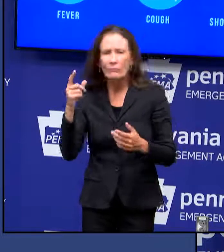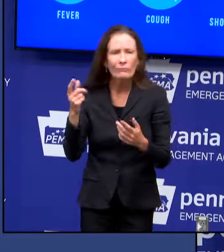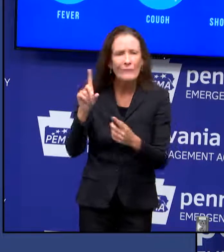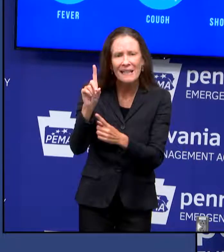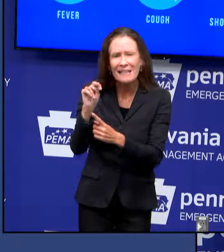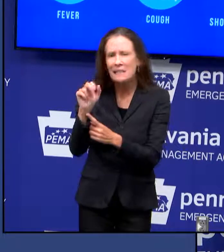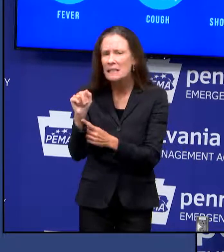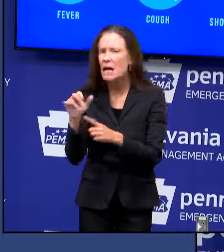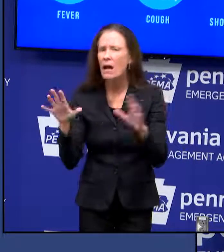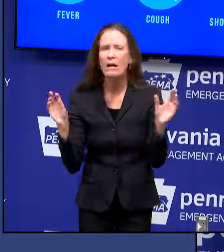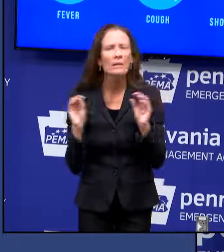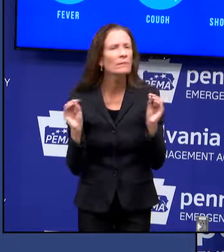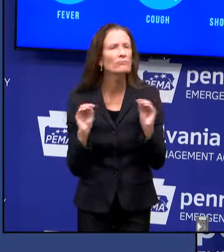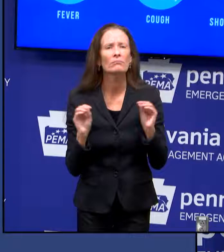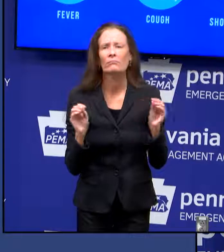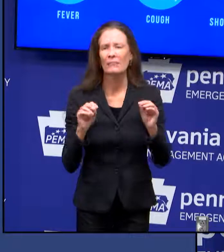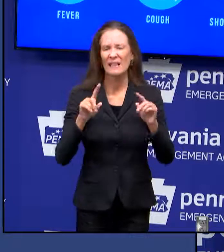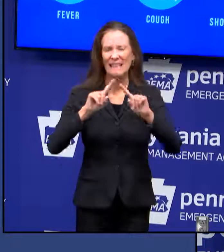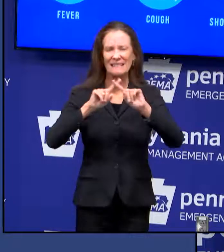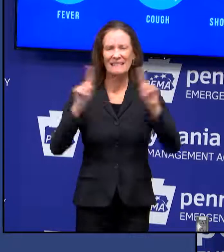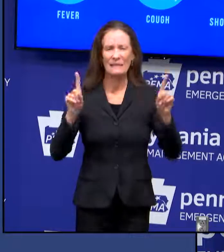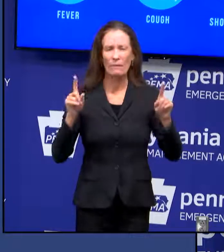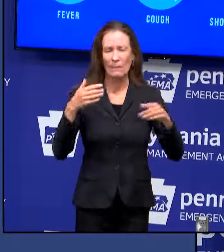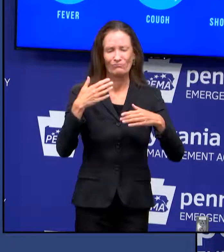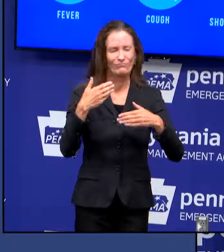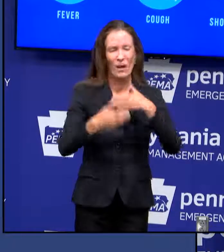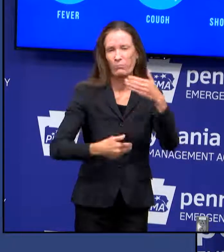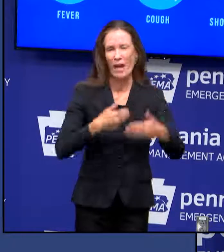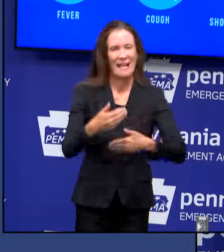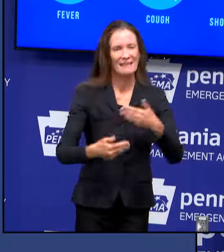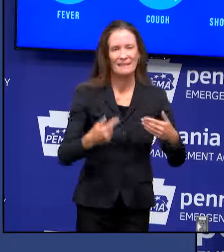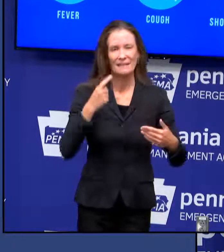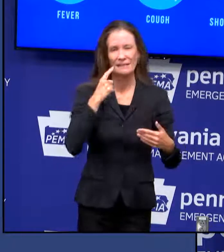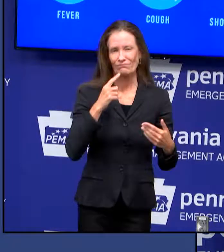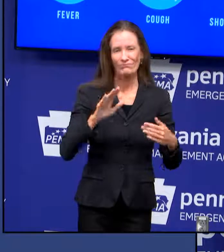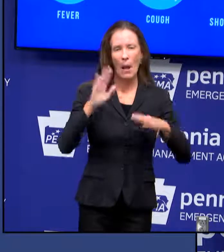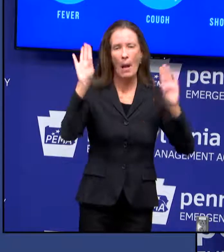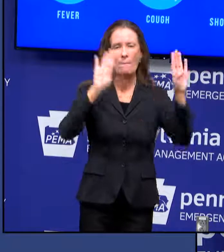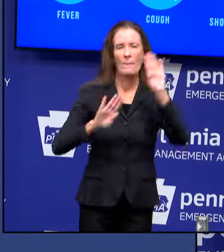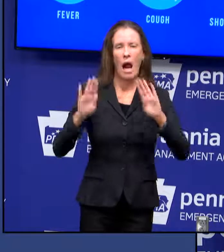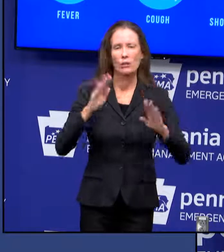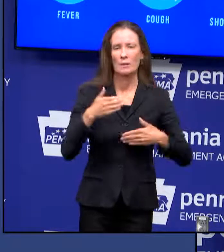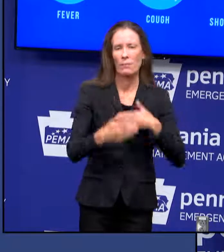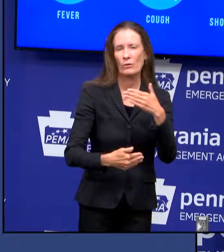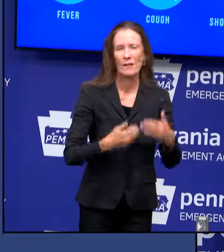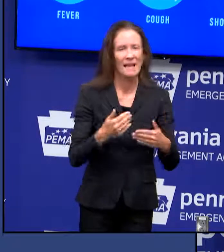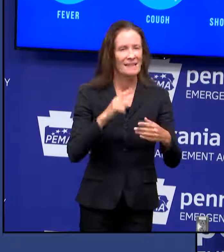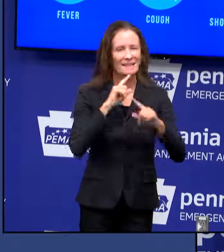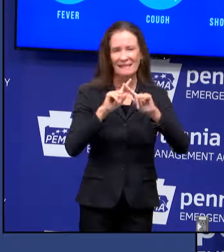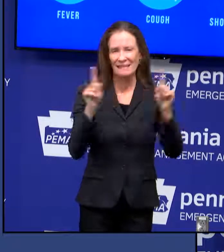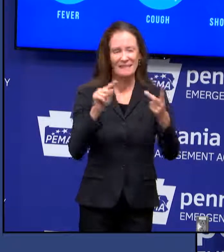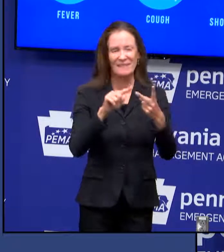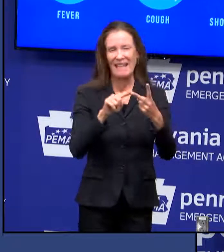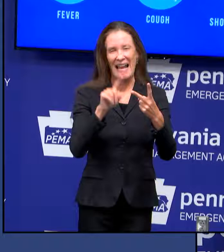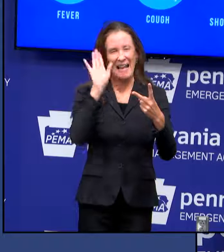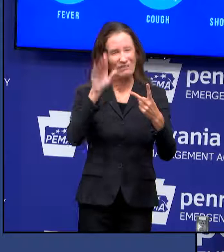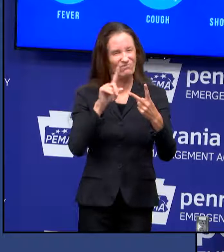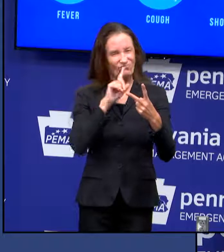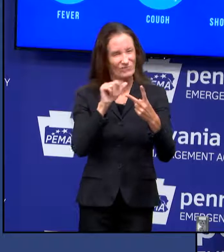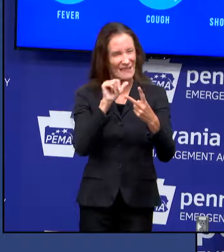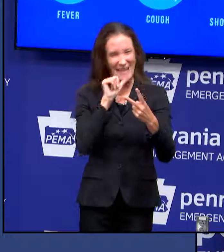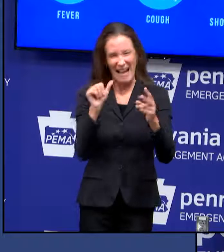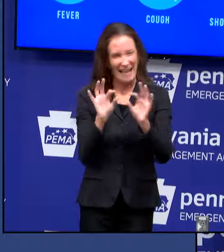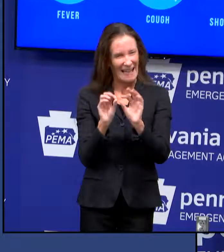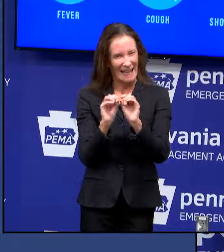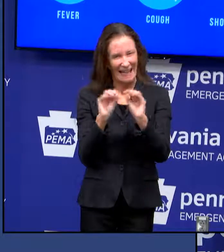The role of antigen testing is not exactly clear. There are, I believe, two. There might be another one coming, tests that have